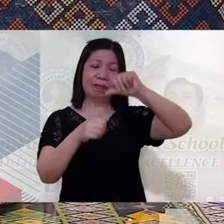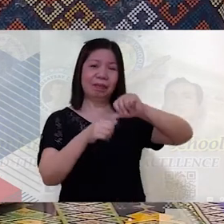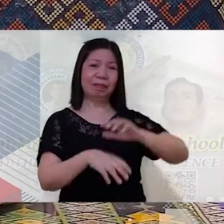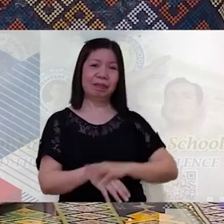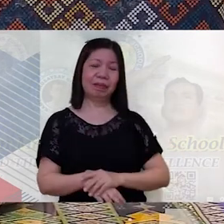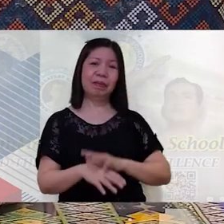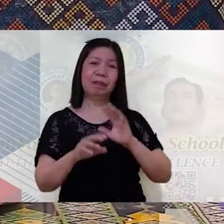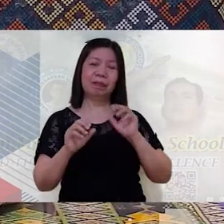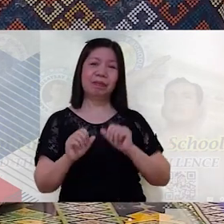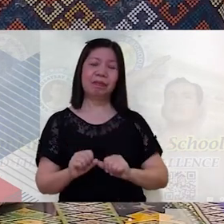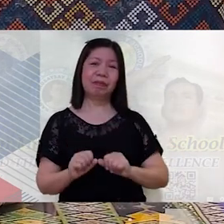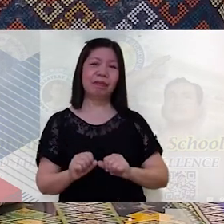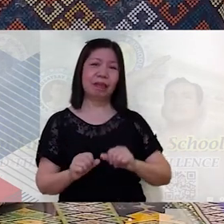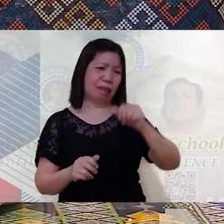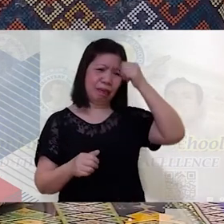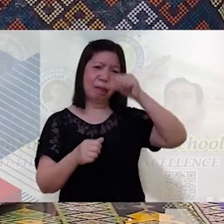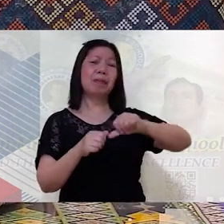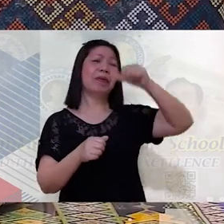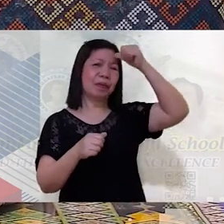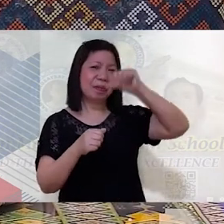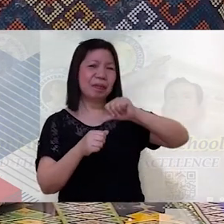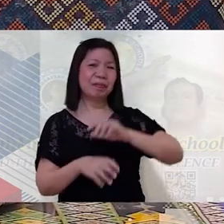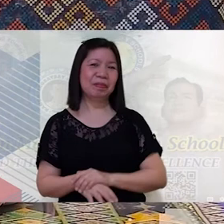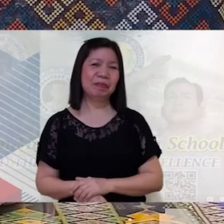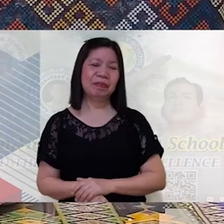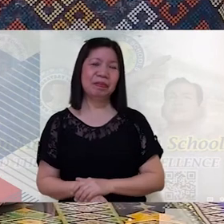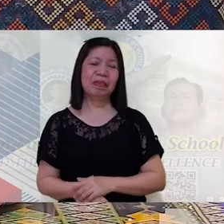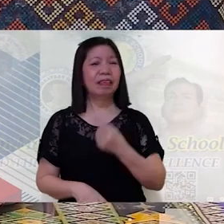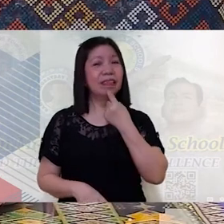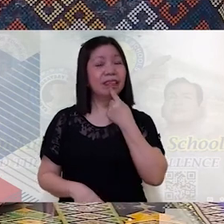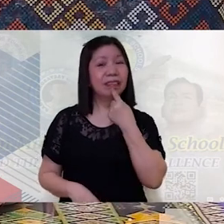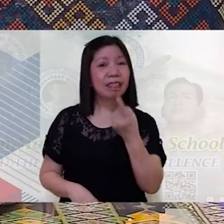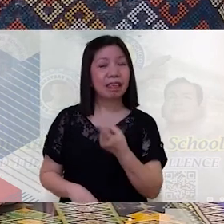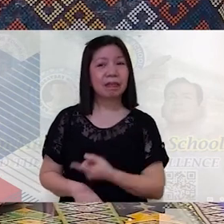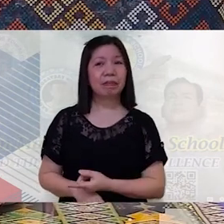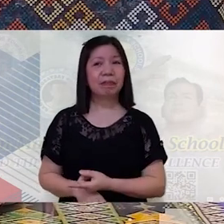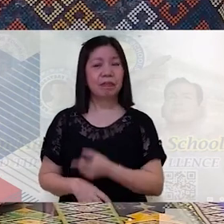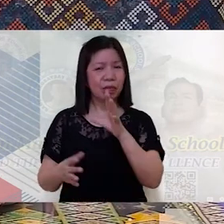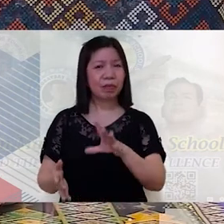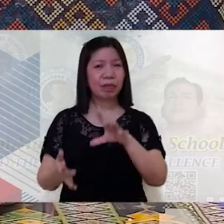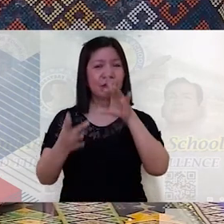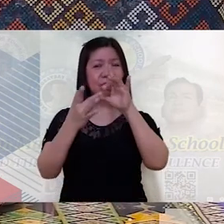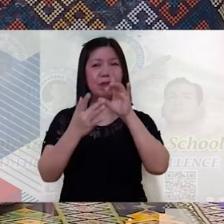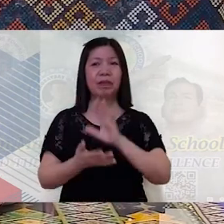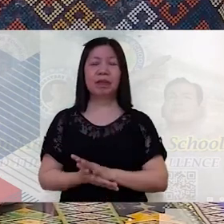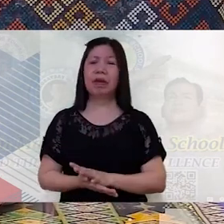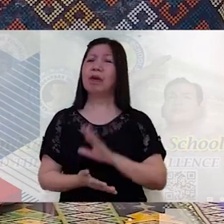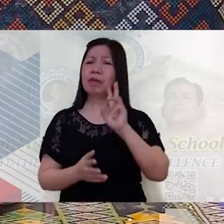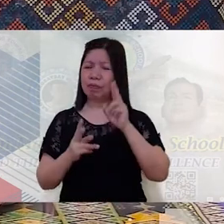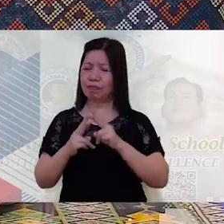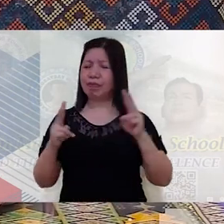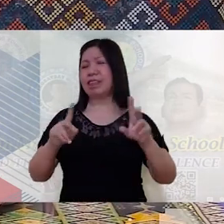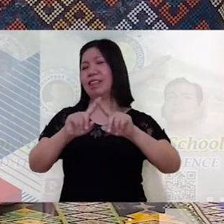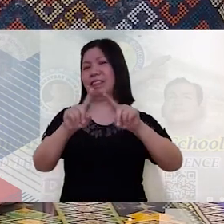remember and recall. I have said that you are very special. You are